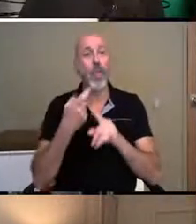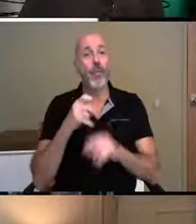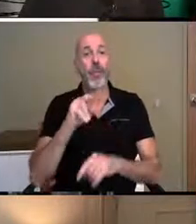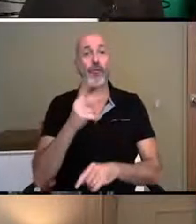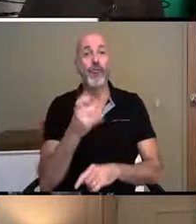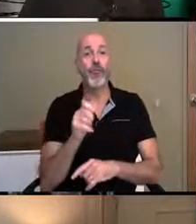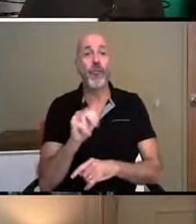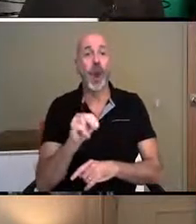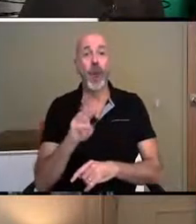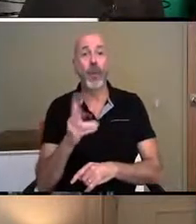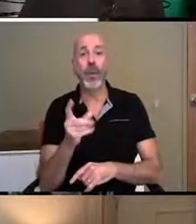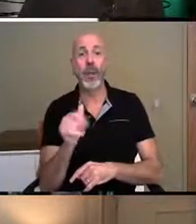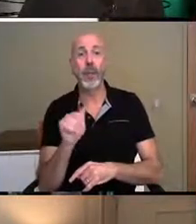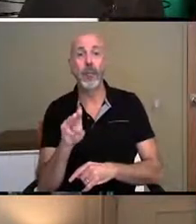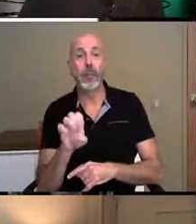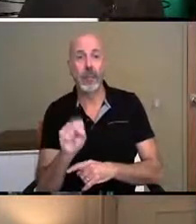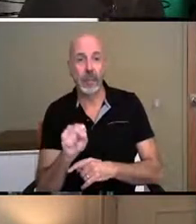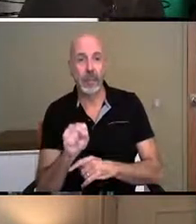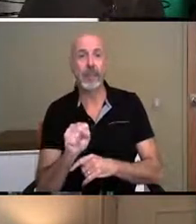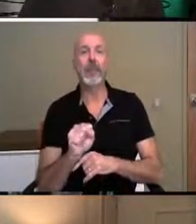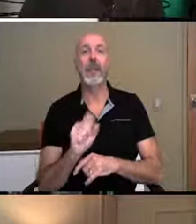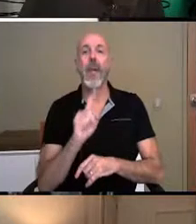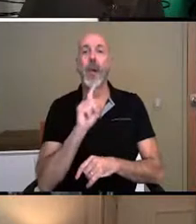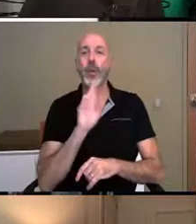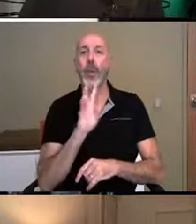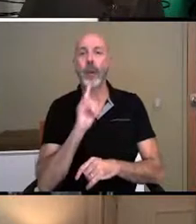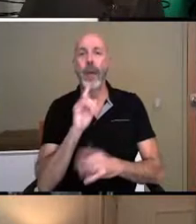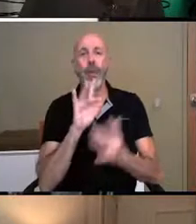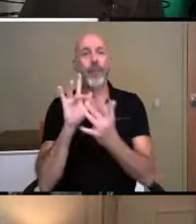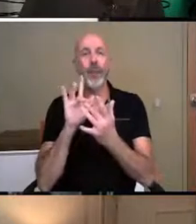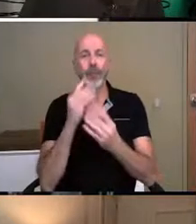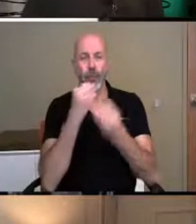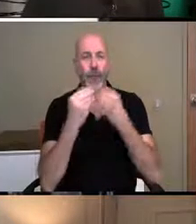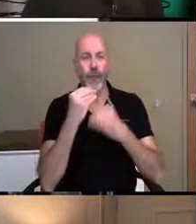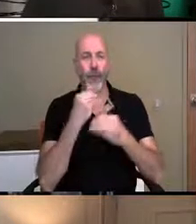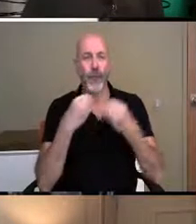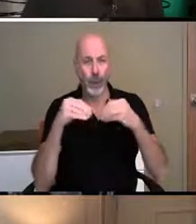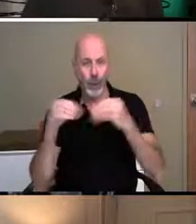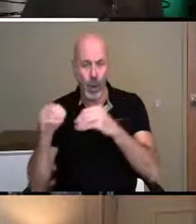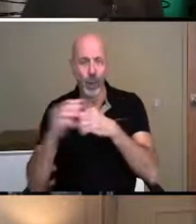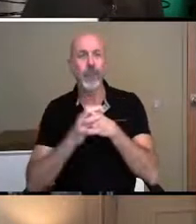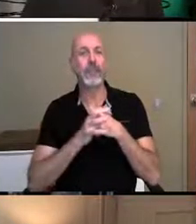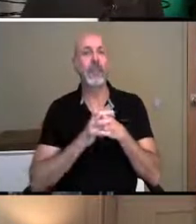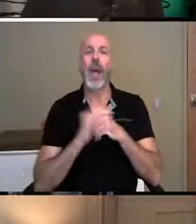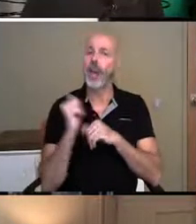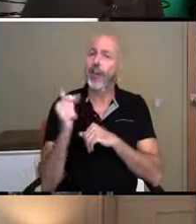of course, we talked about the virtual food court, and you can find all the